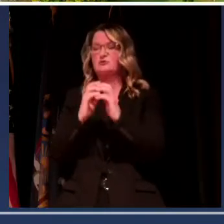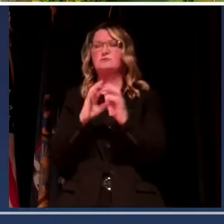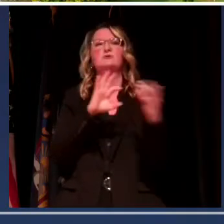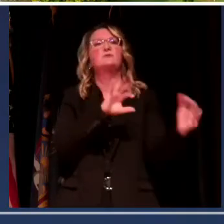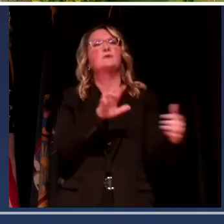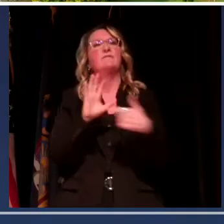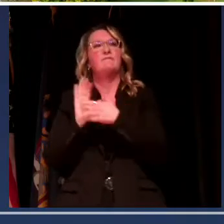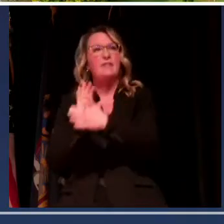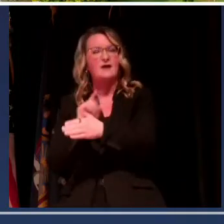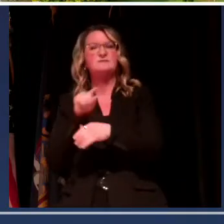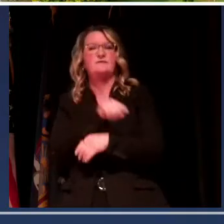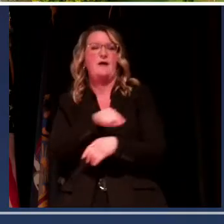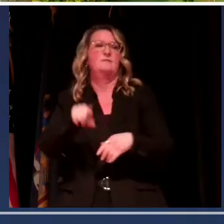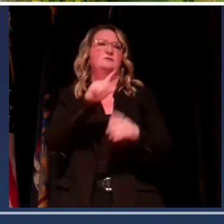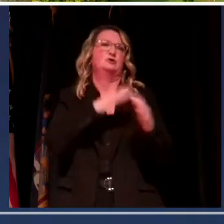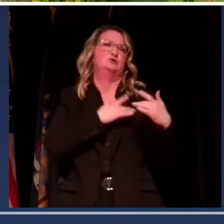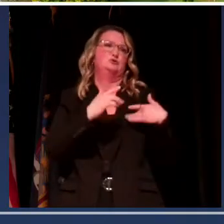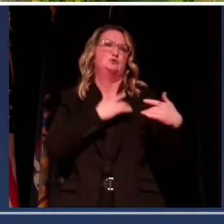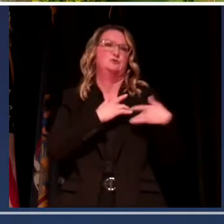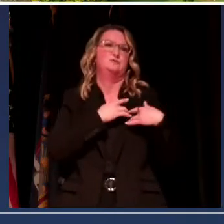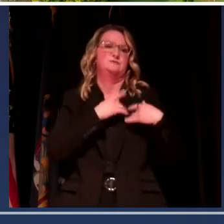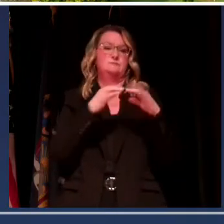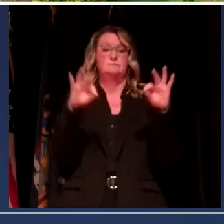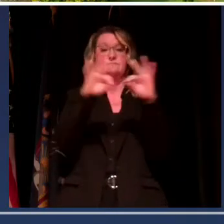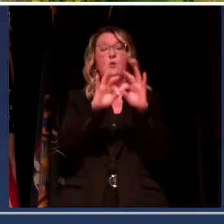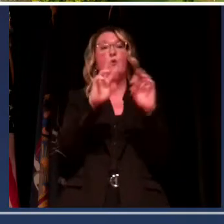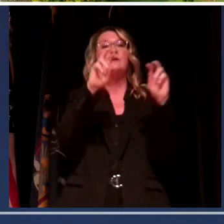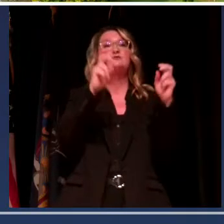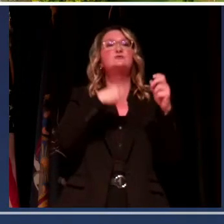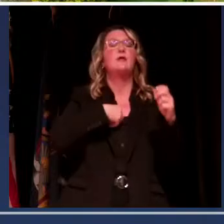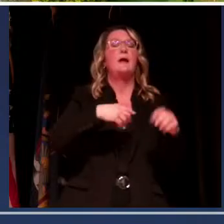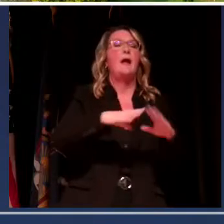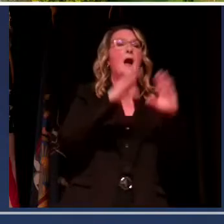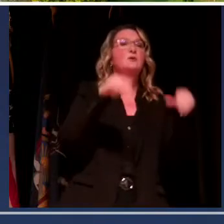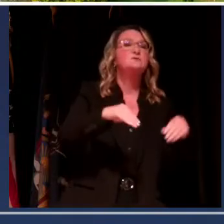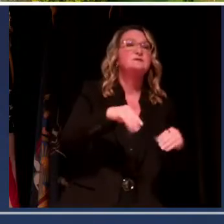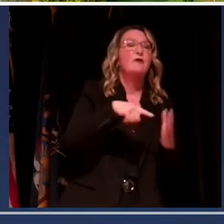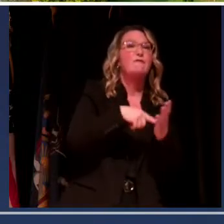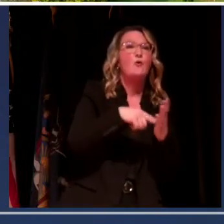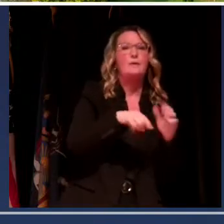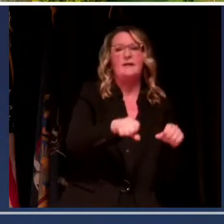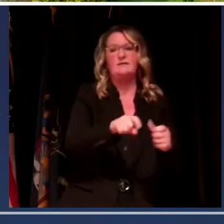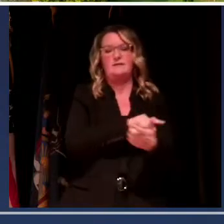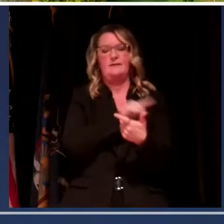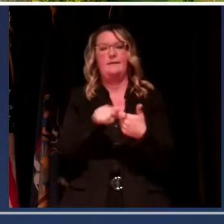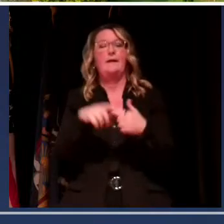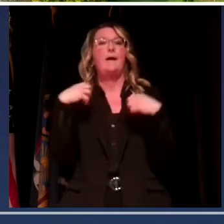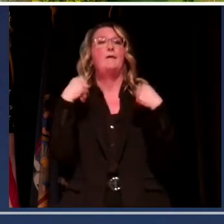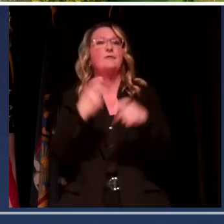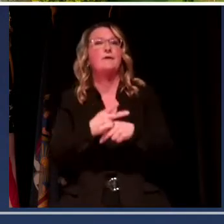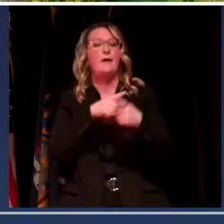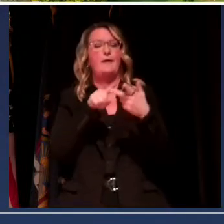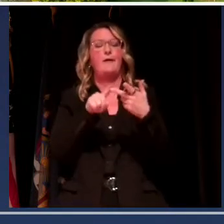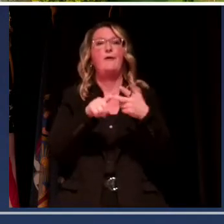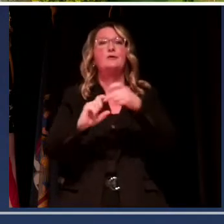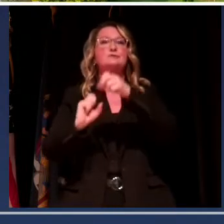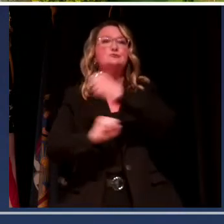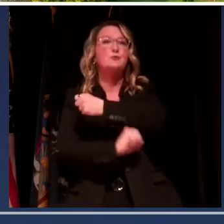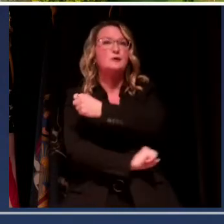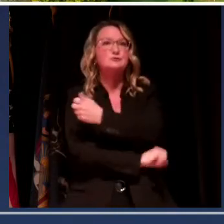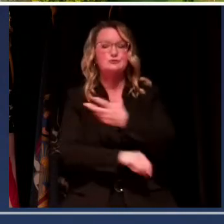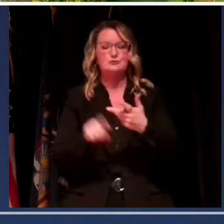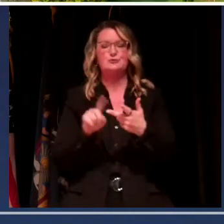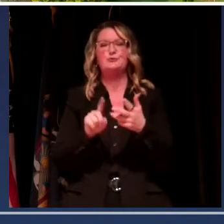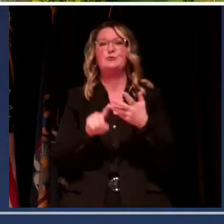concerns. It will focus on key issues such as housing affordability, health care, infrastructure, education,